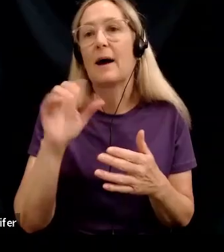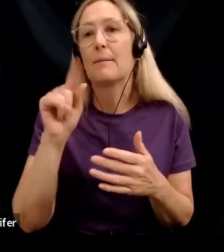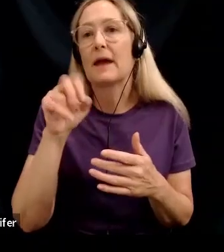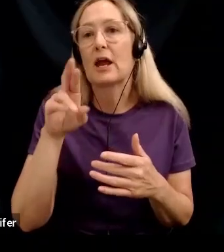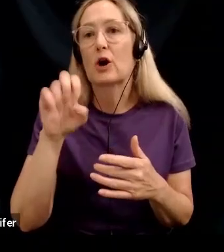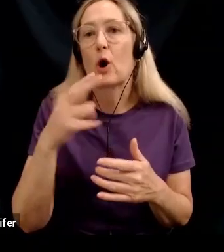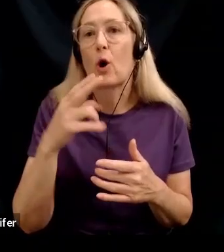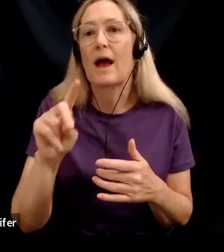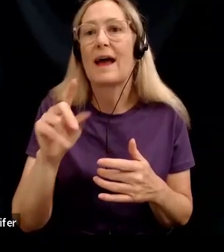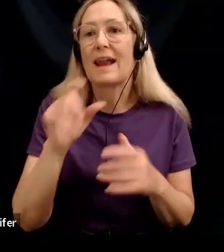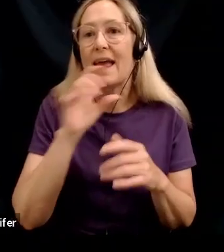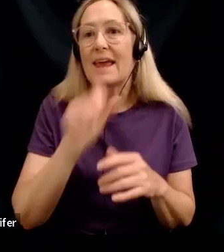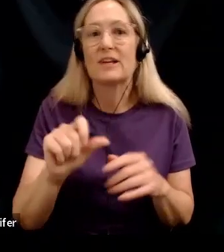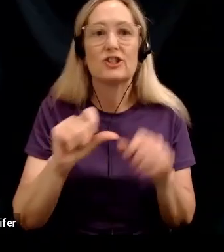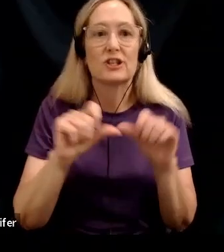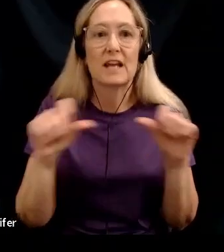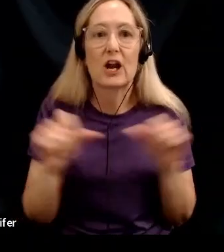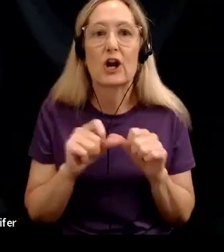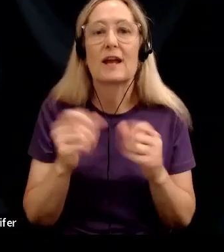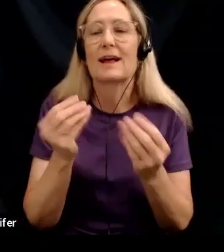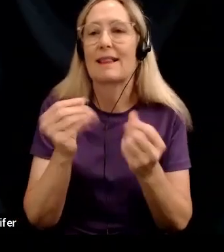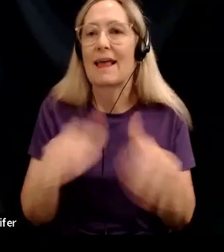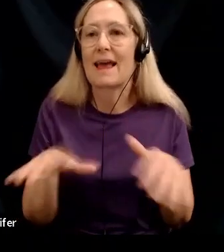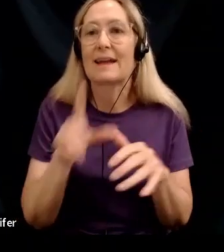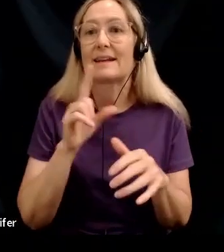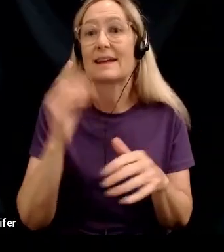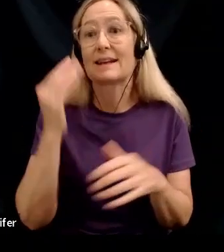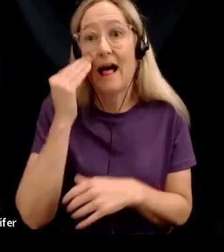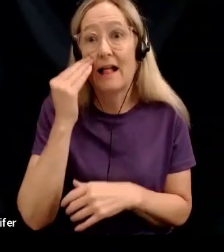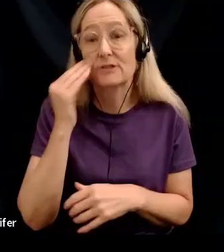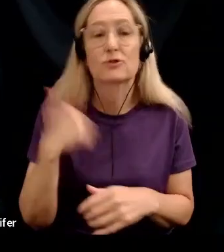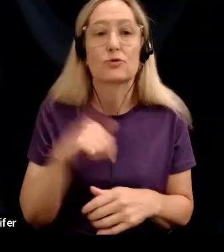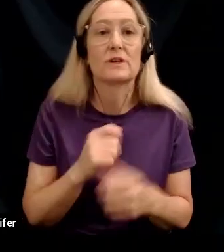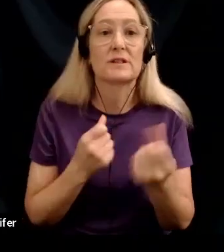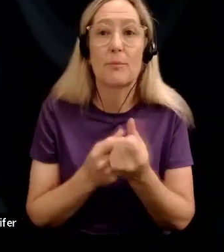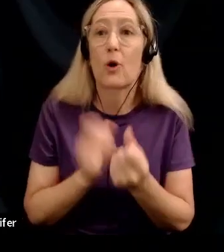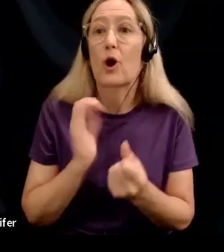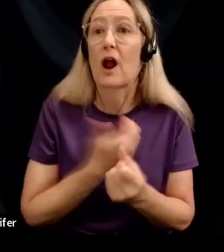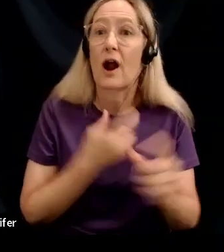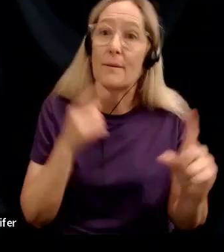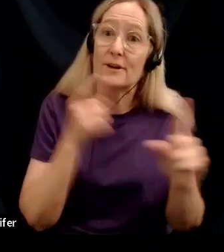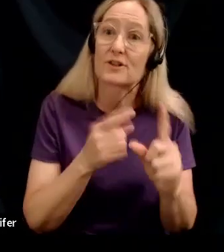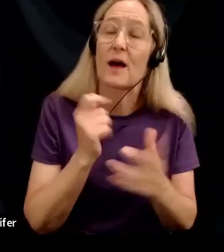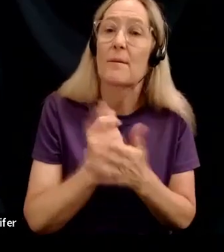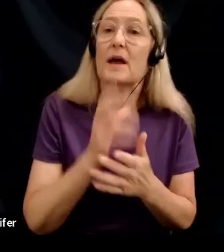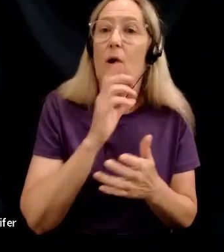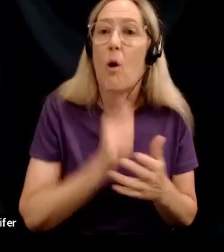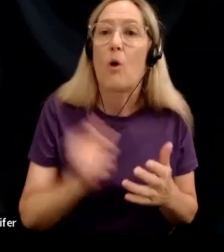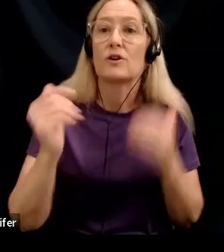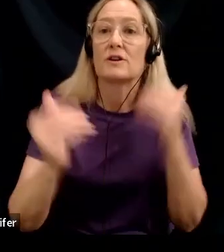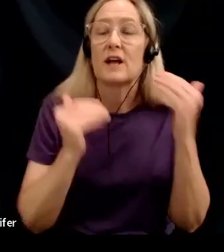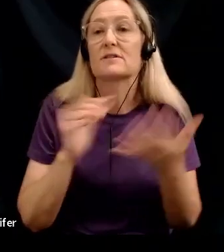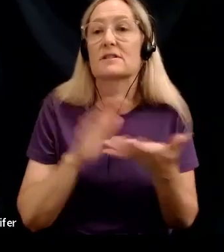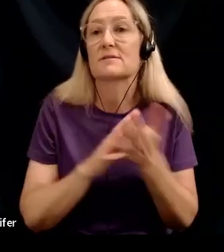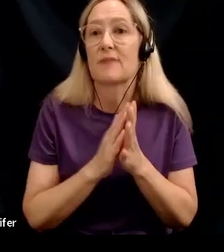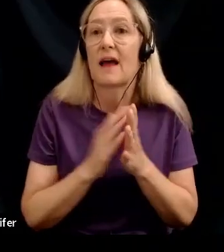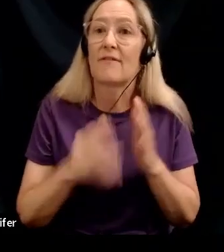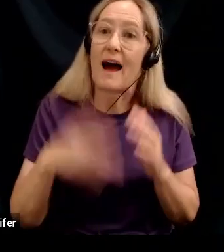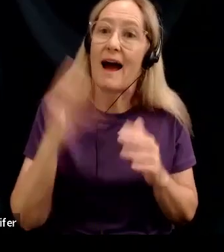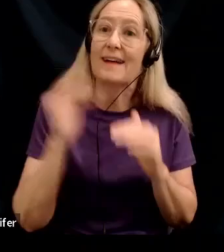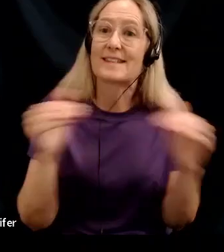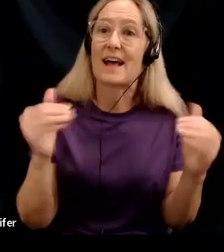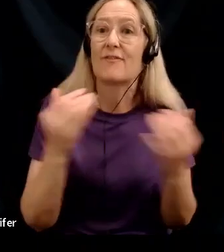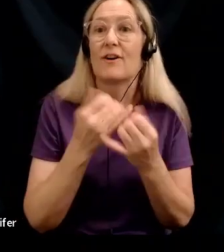acknowledgement. As we support our mission to help older adults maintain their highest level of independence, we do this